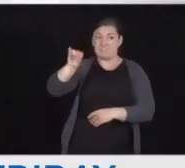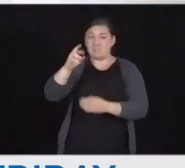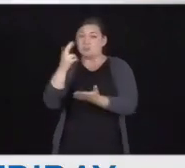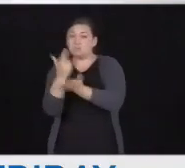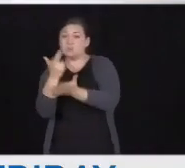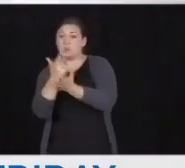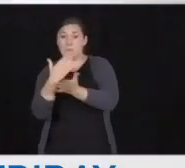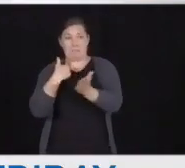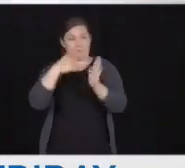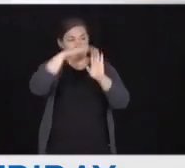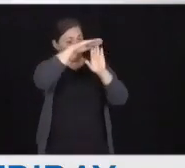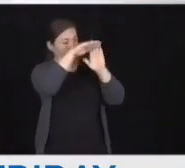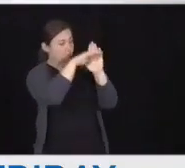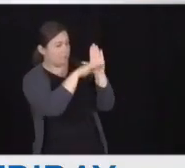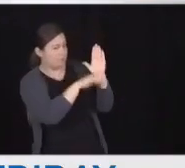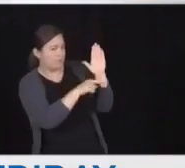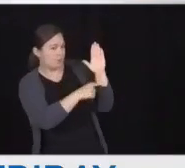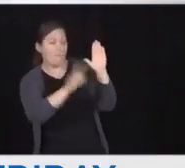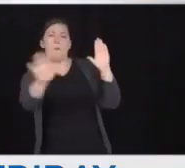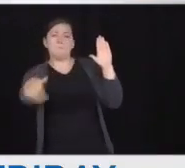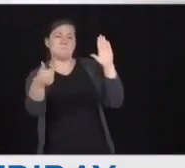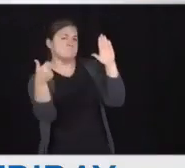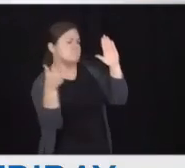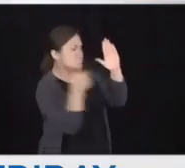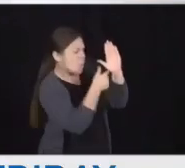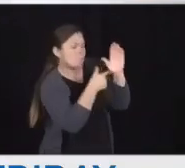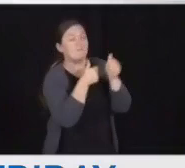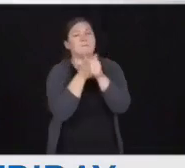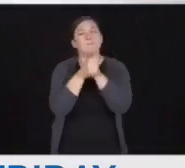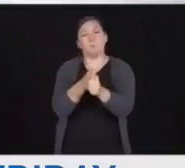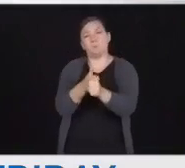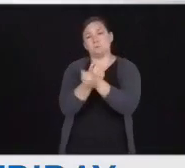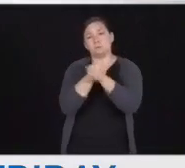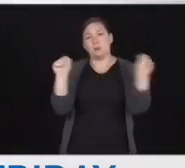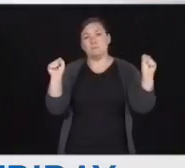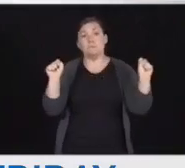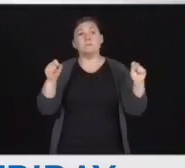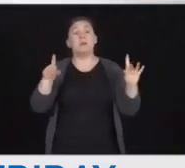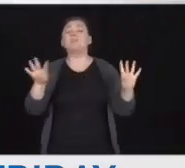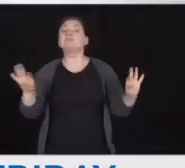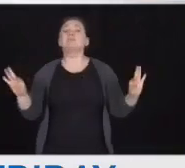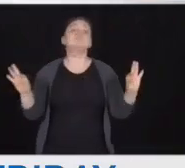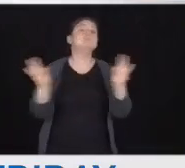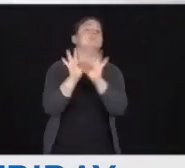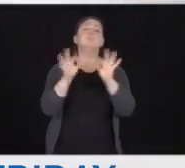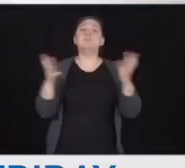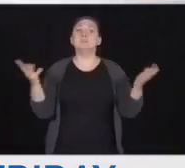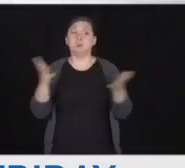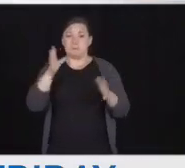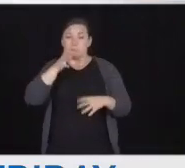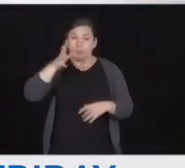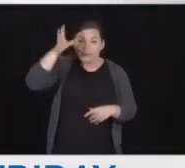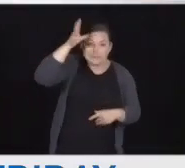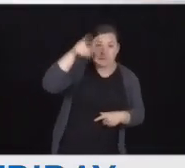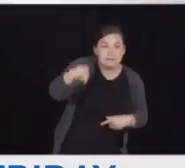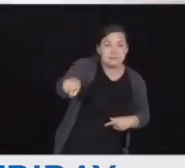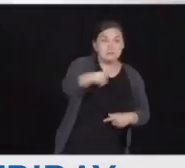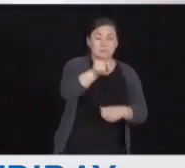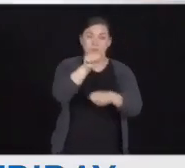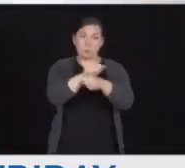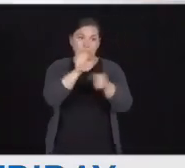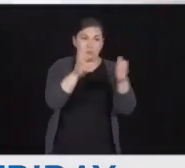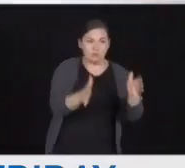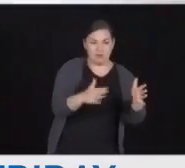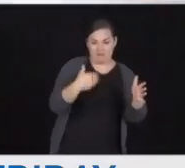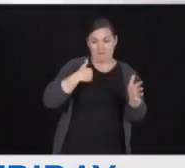what school will look like this fall. My friends, let me be clear. I want to see every child in Ontario back to school full